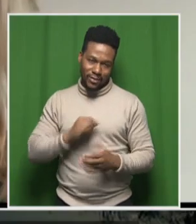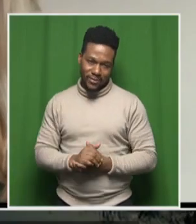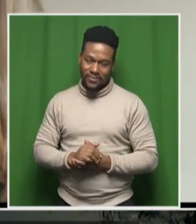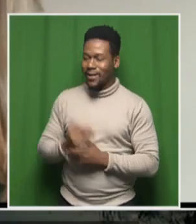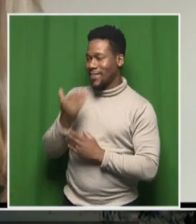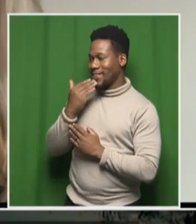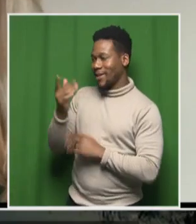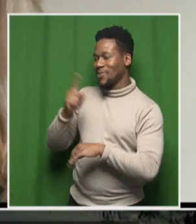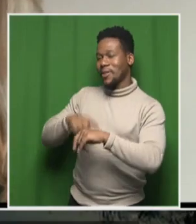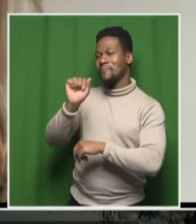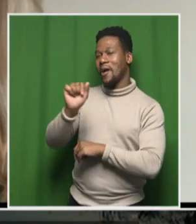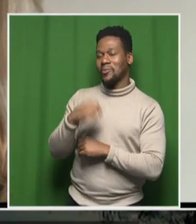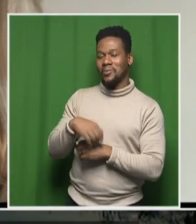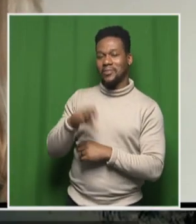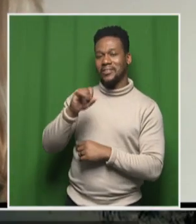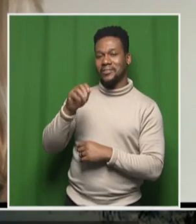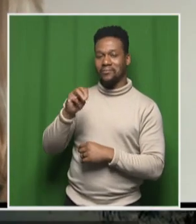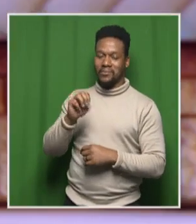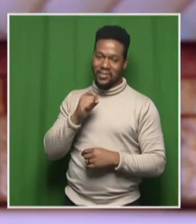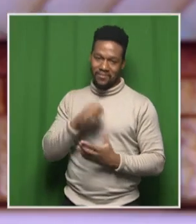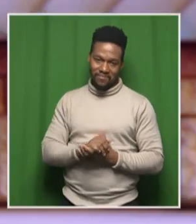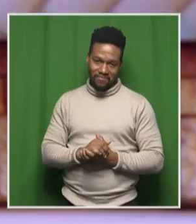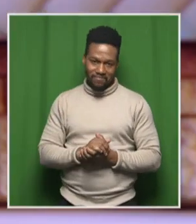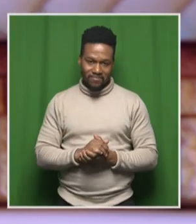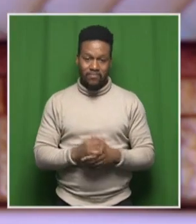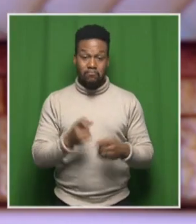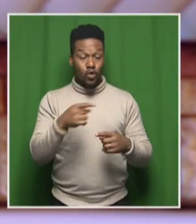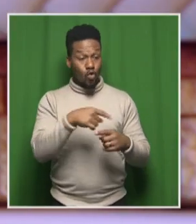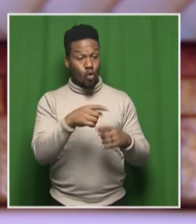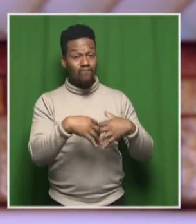you for your time, Simpiwe. That was the founder of